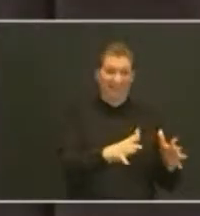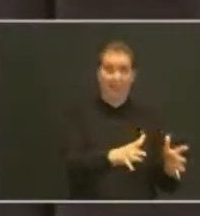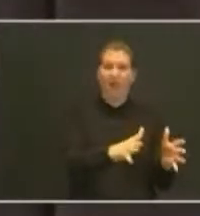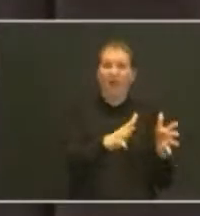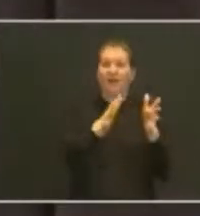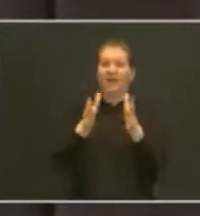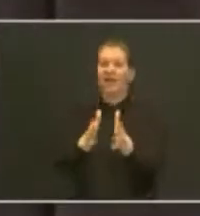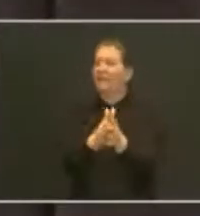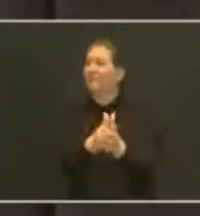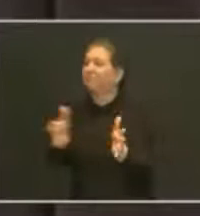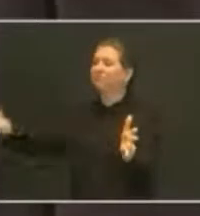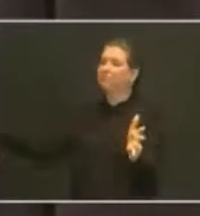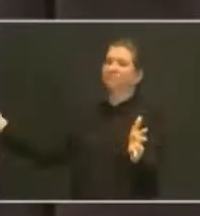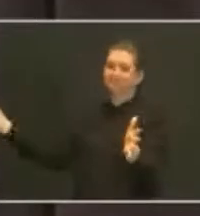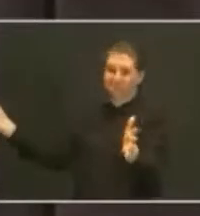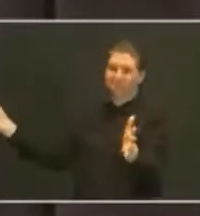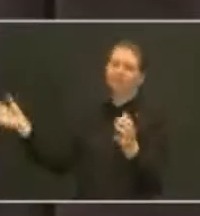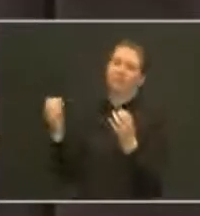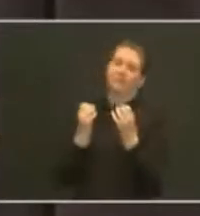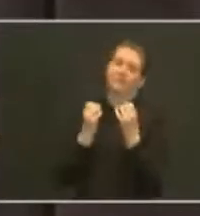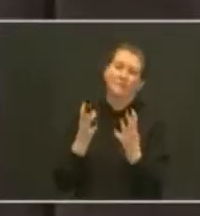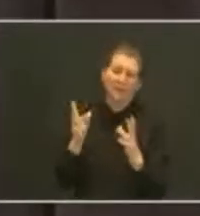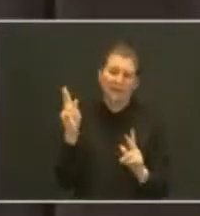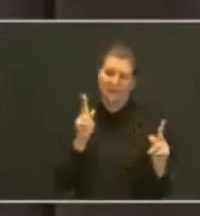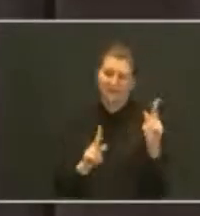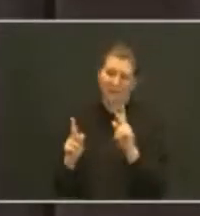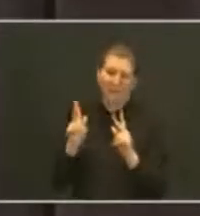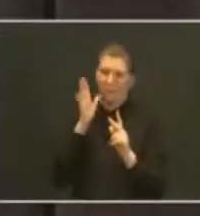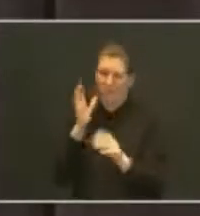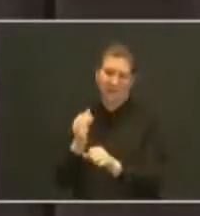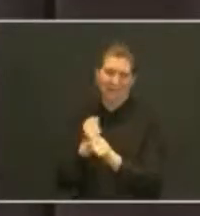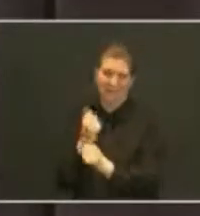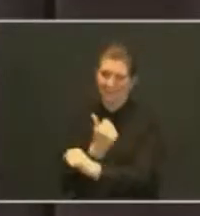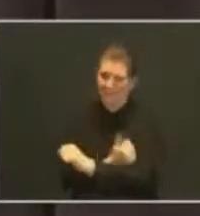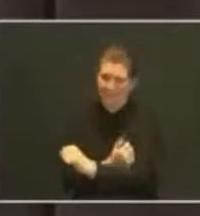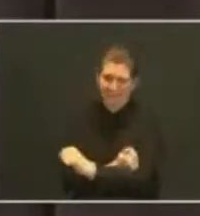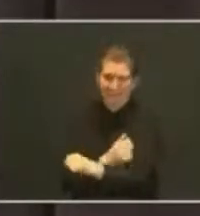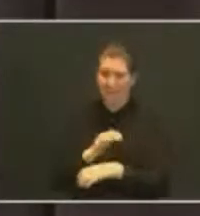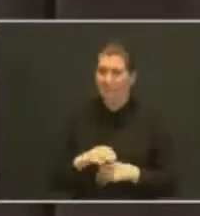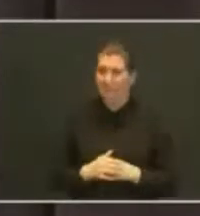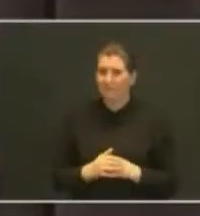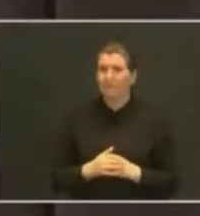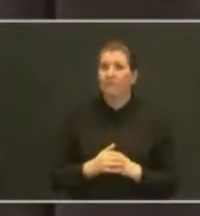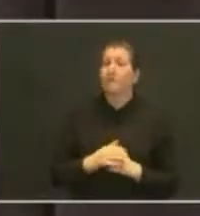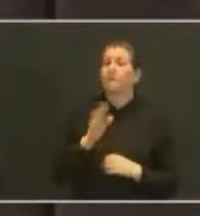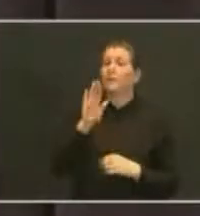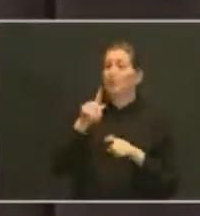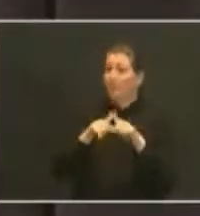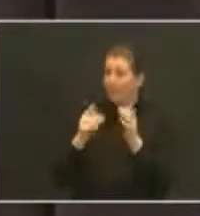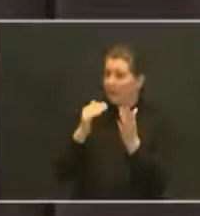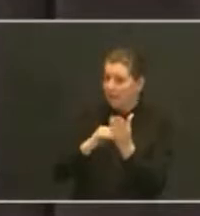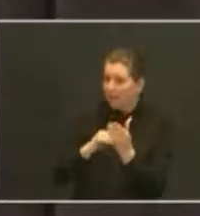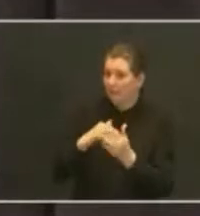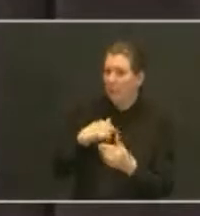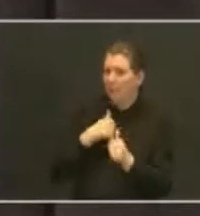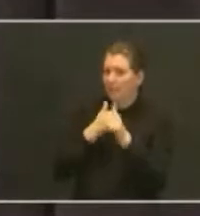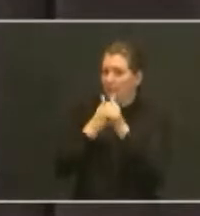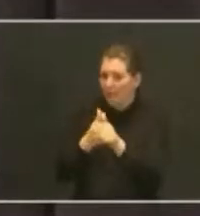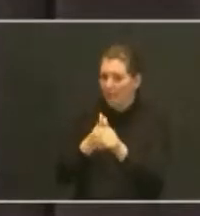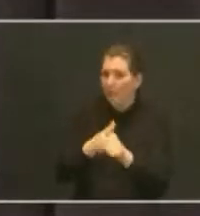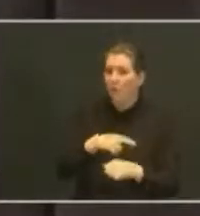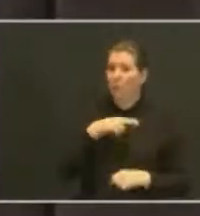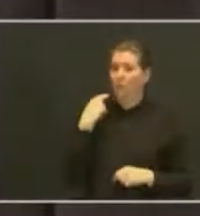we can, still going according to the risk layout that we have shared